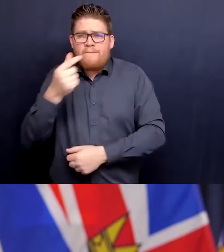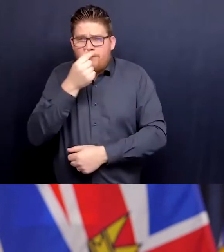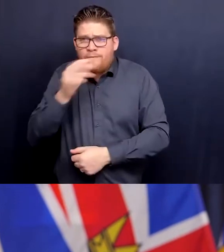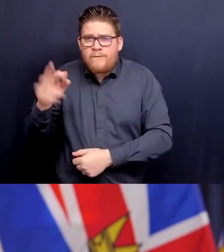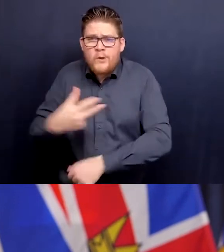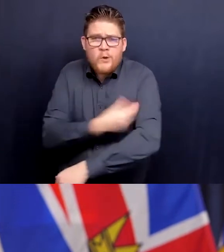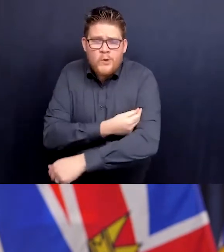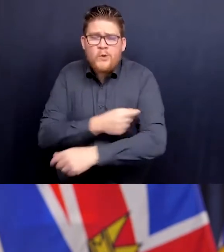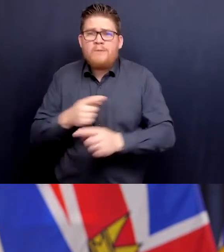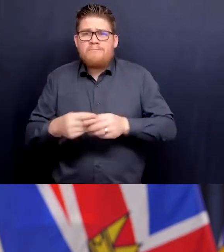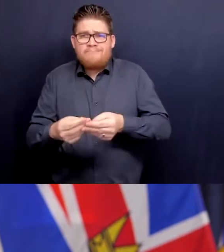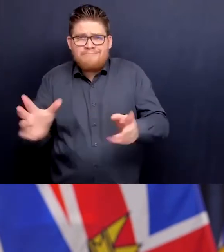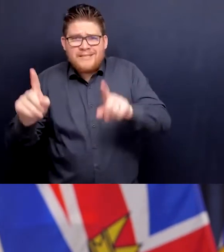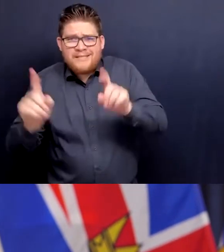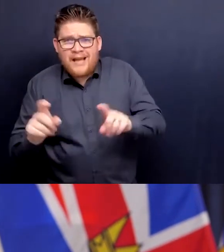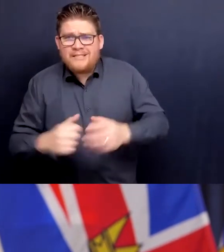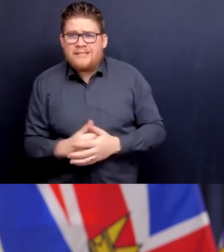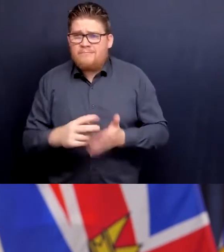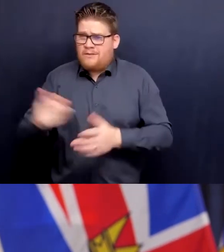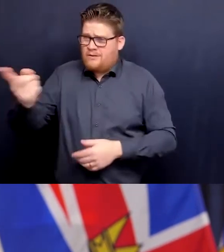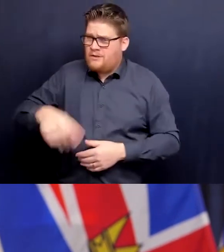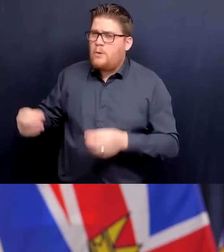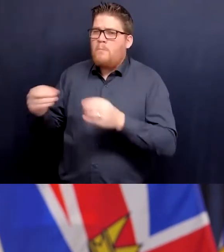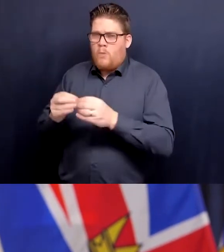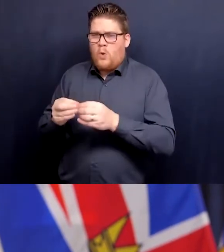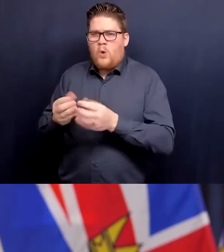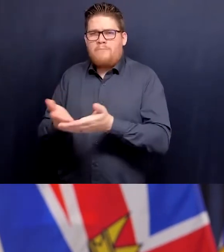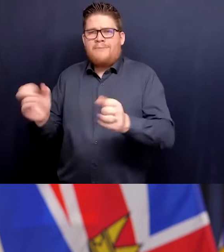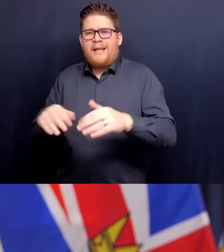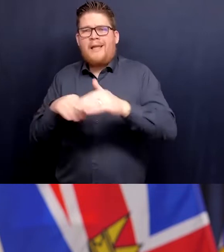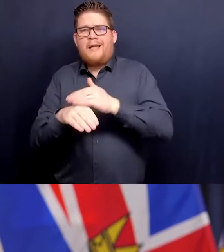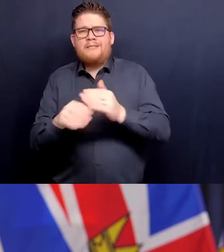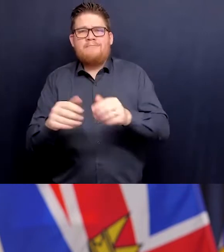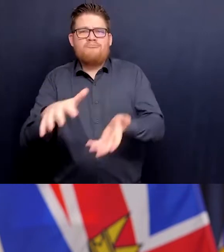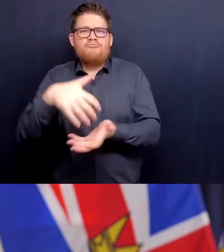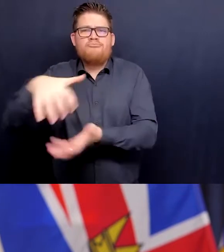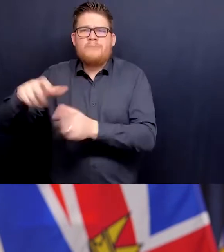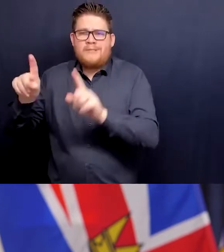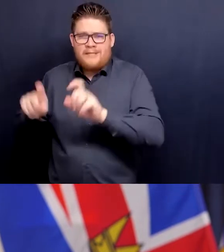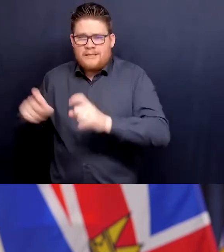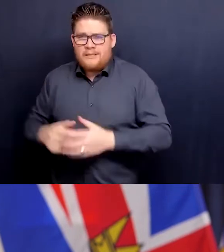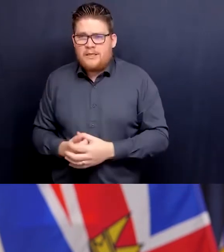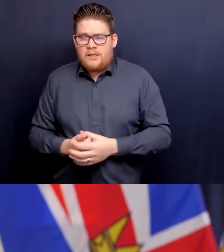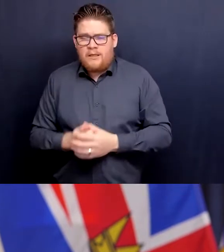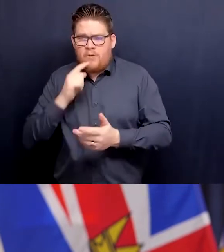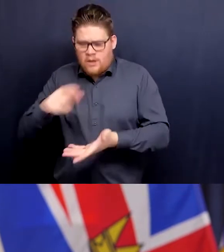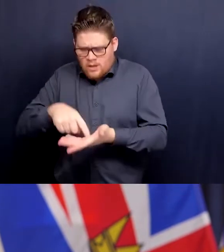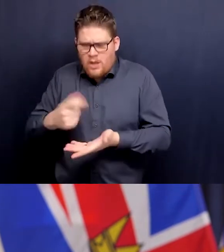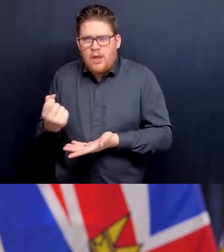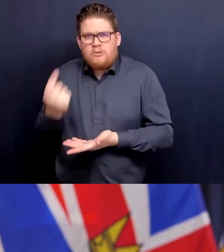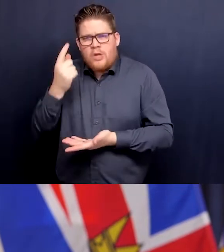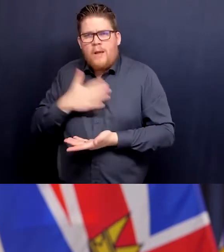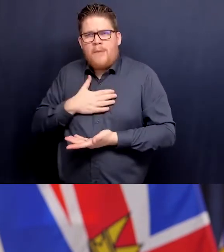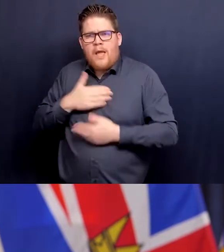population will be able to access tests to use to understand their own symptoms and illness and take action to limit transmission to their family,